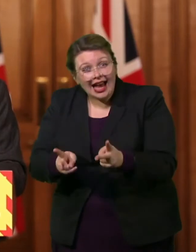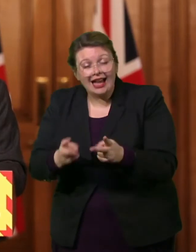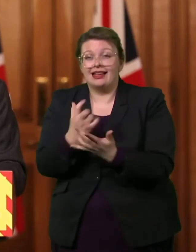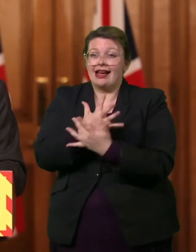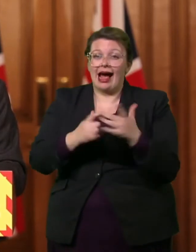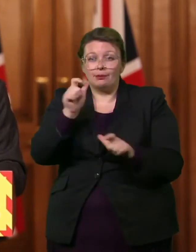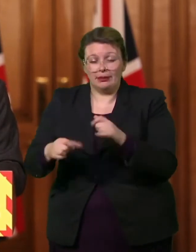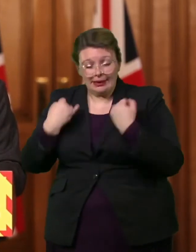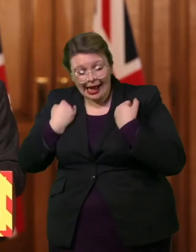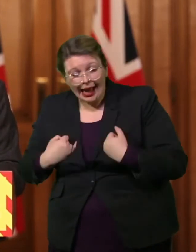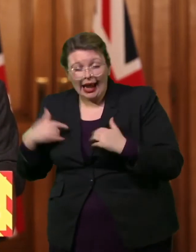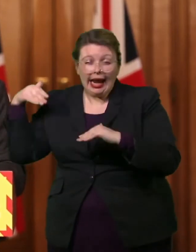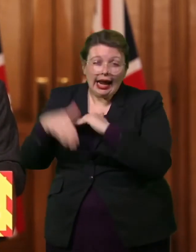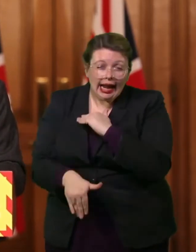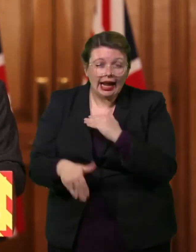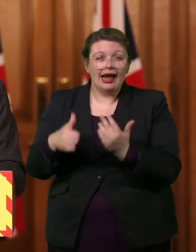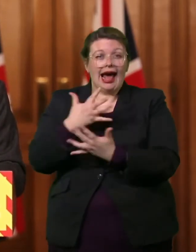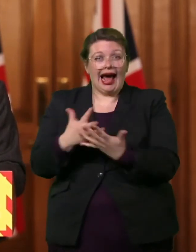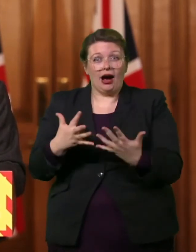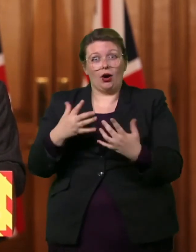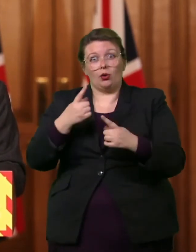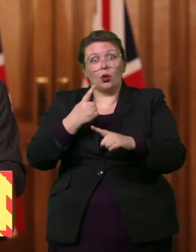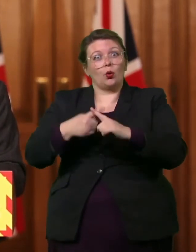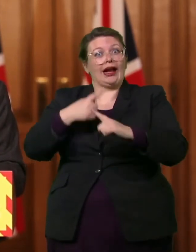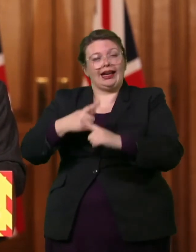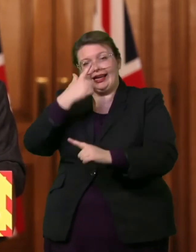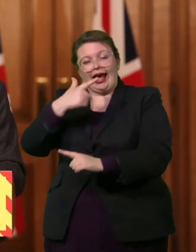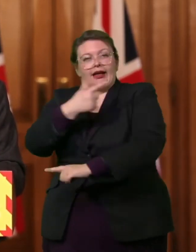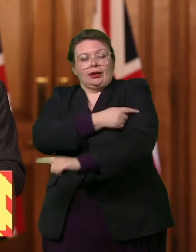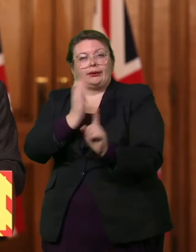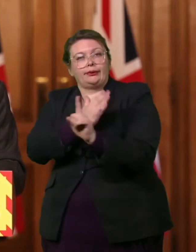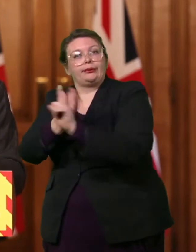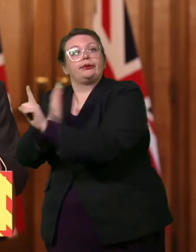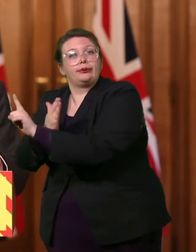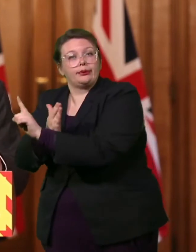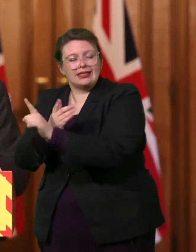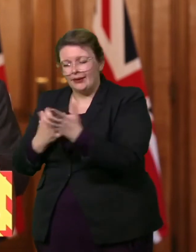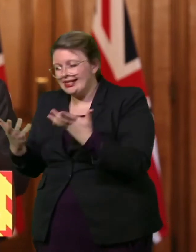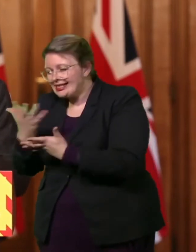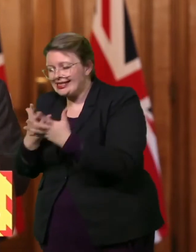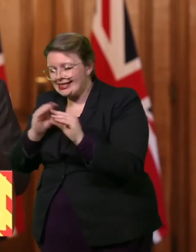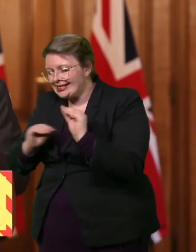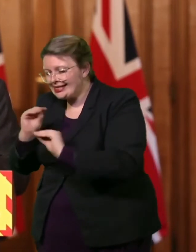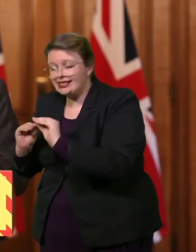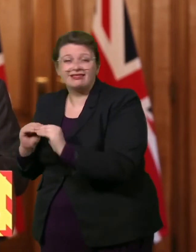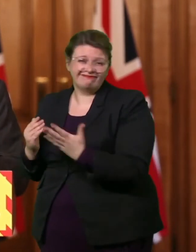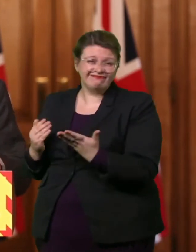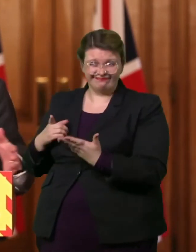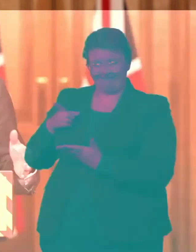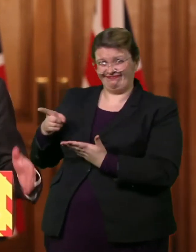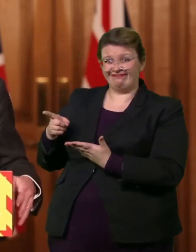And that means that the clinical guidance from the JCVI is very clear that we should continue through the age